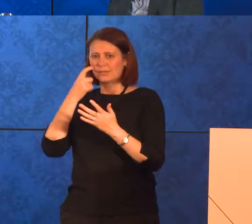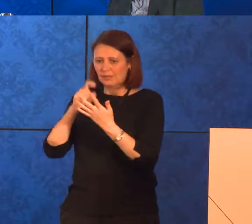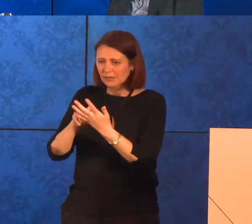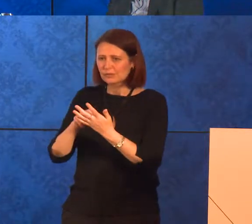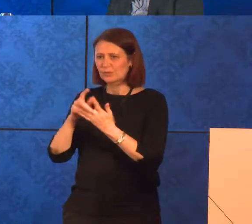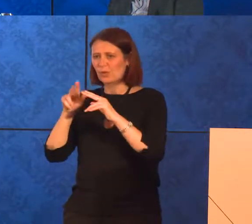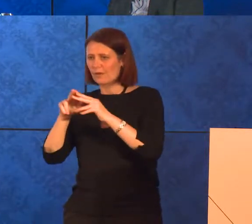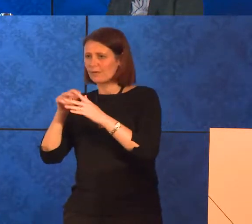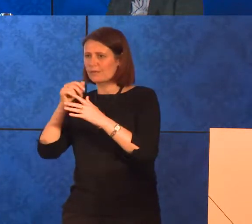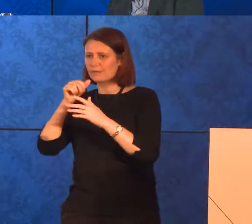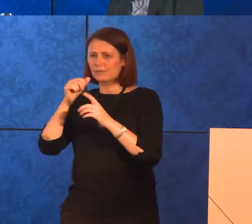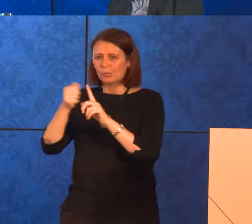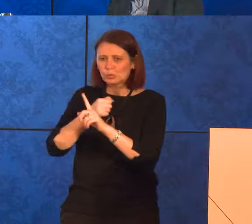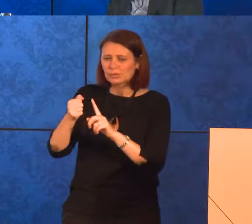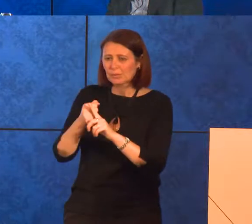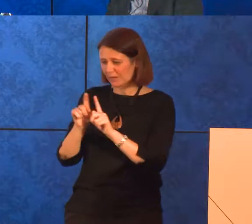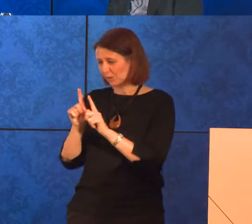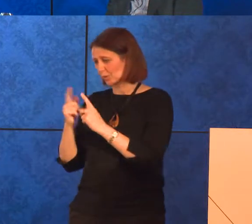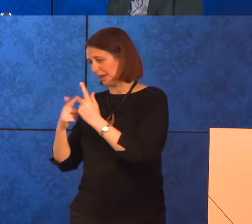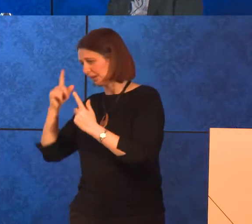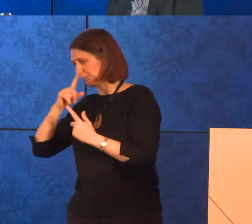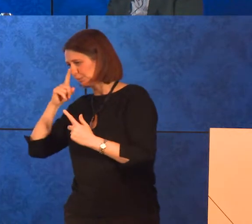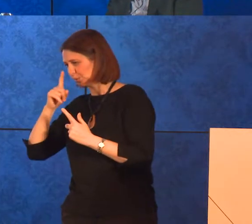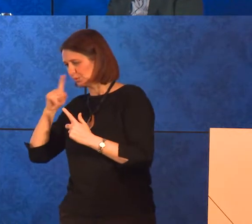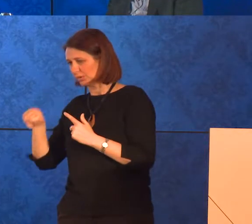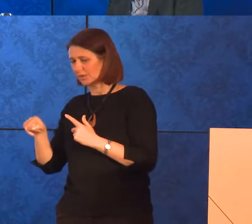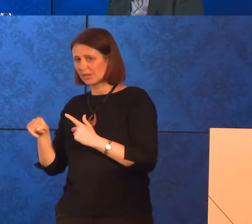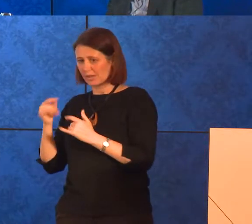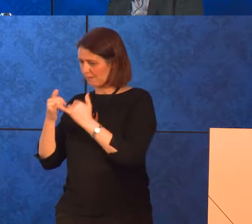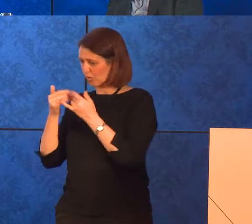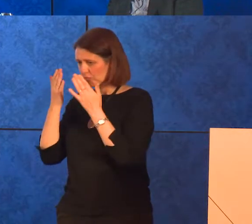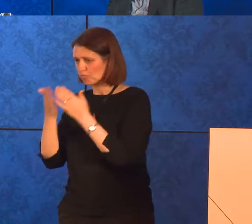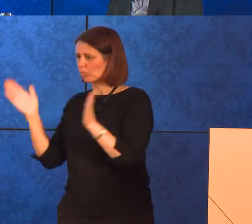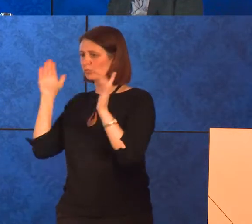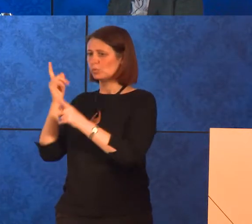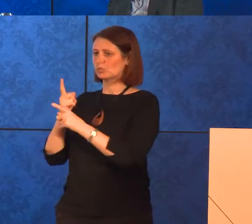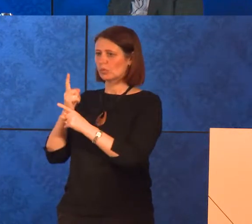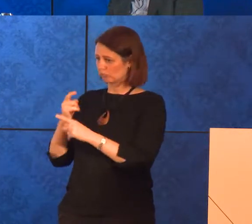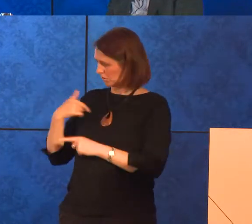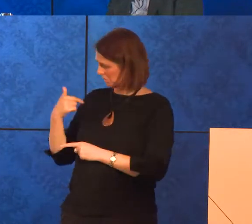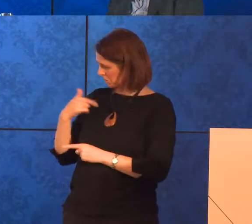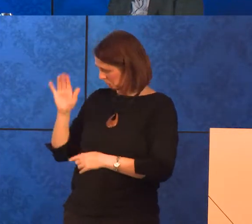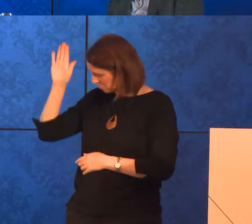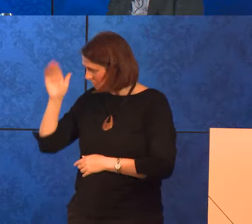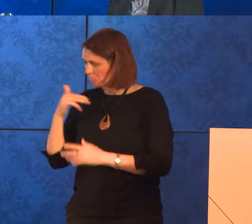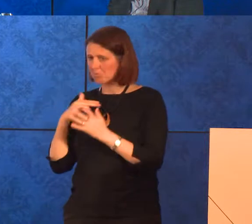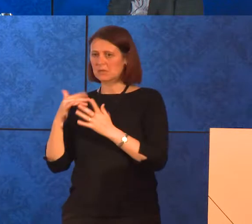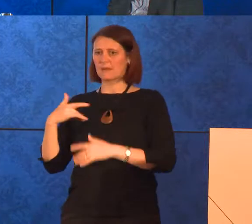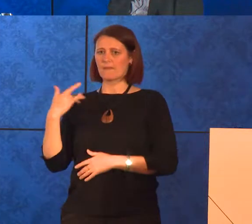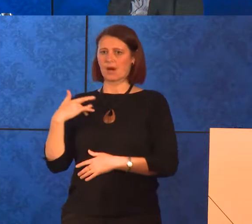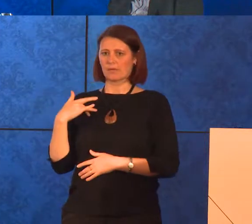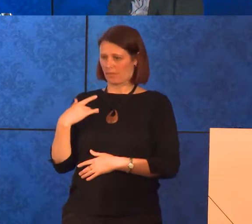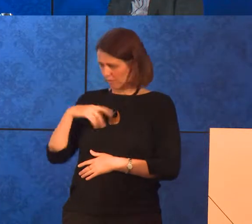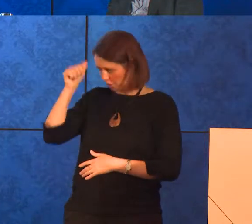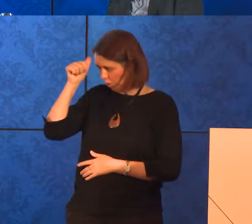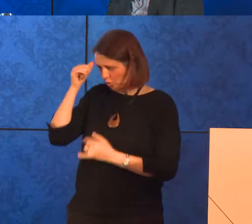That being said, we know that there are people on the other end of the spectrum who are very open about being survivors, who know that the wrong thing